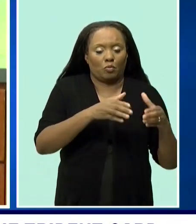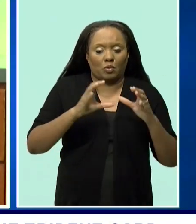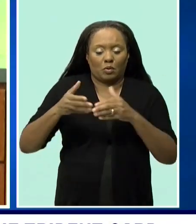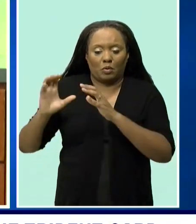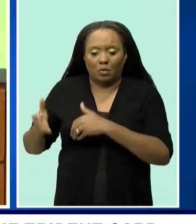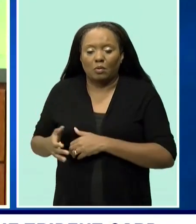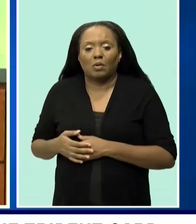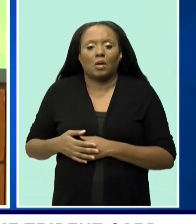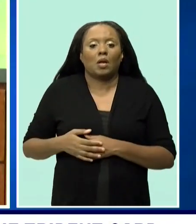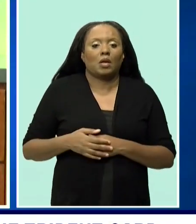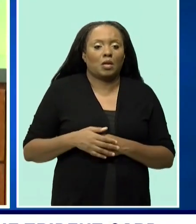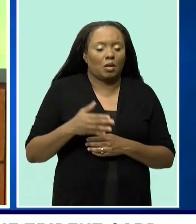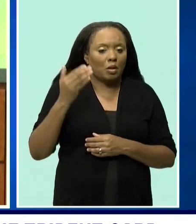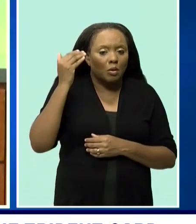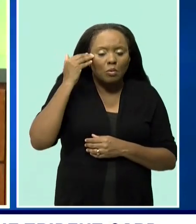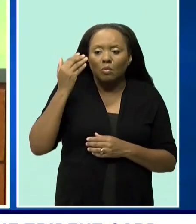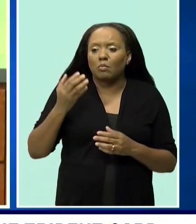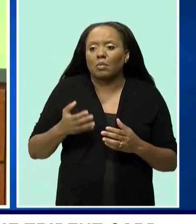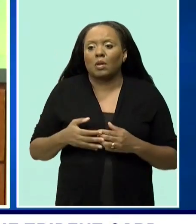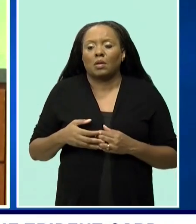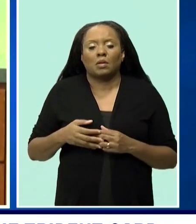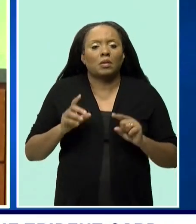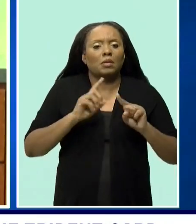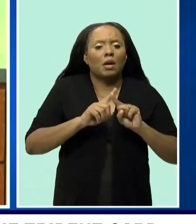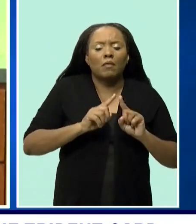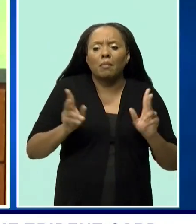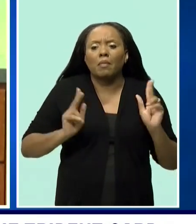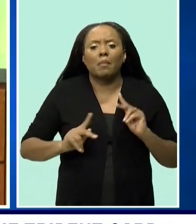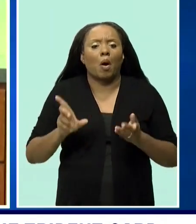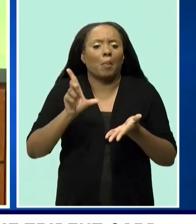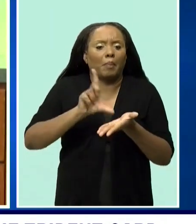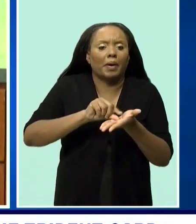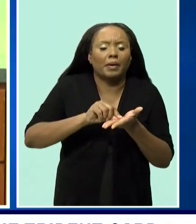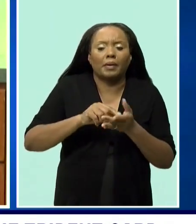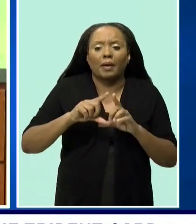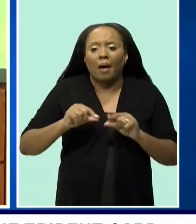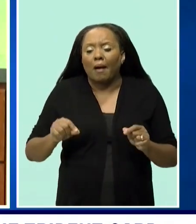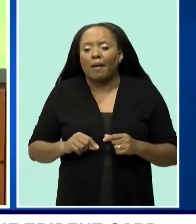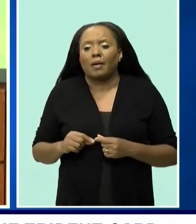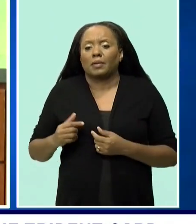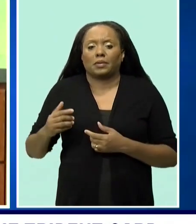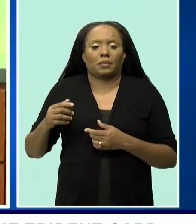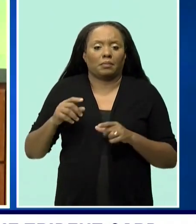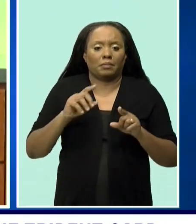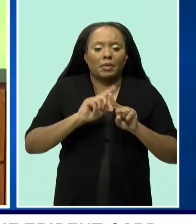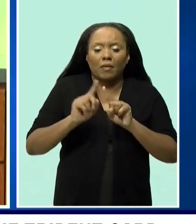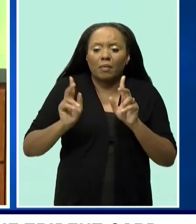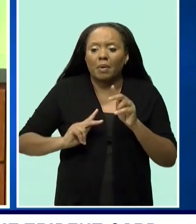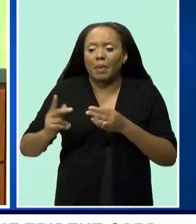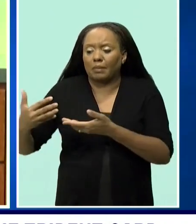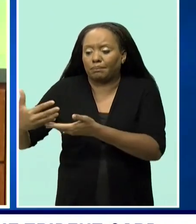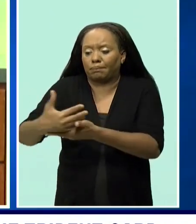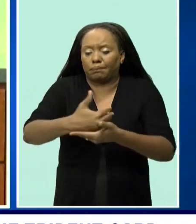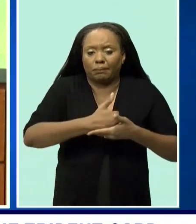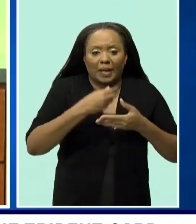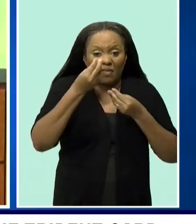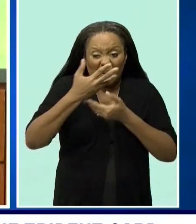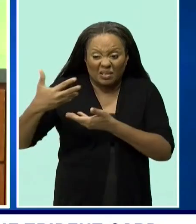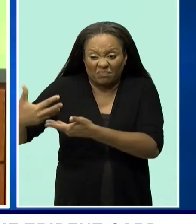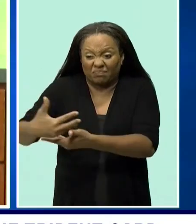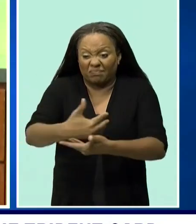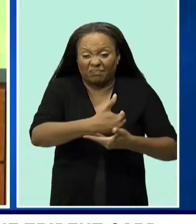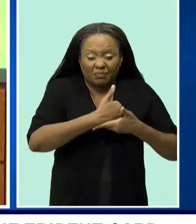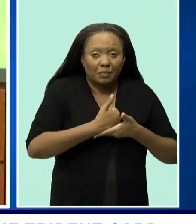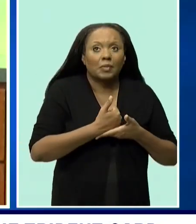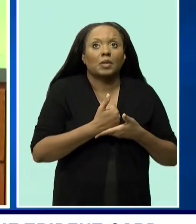printing, and the additional resources we are expecting to increase the printing capacity,